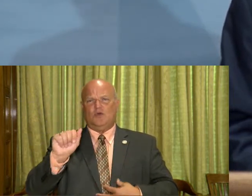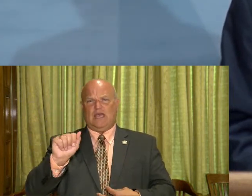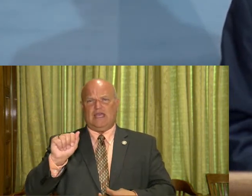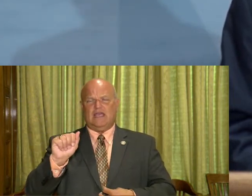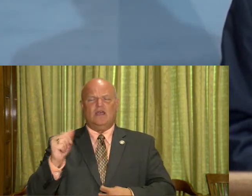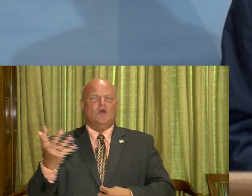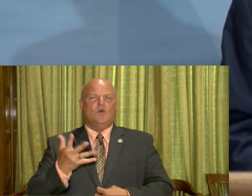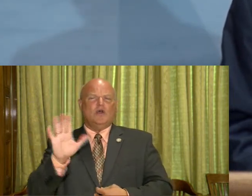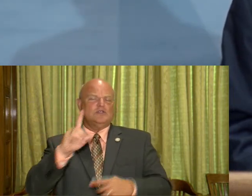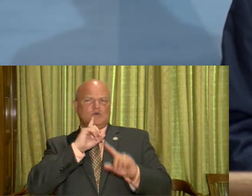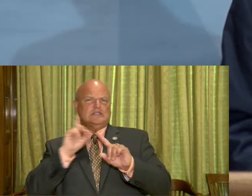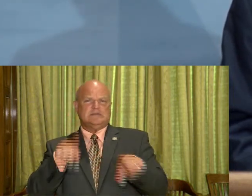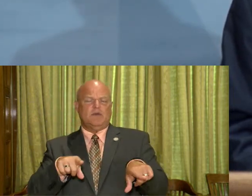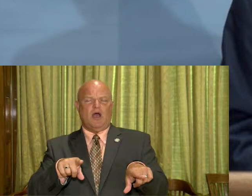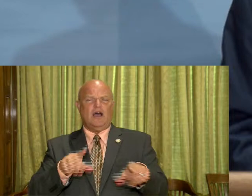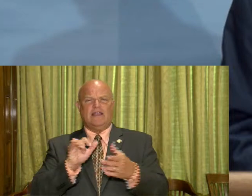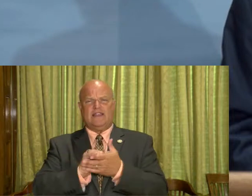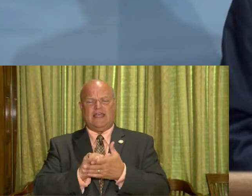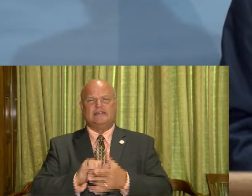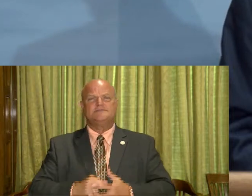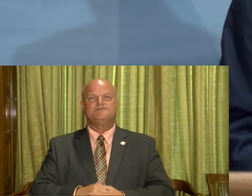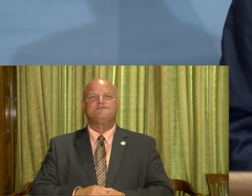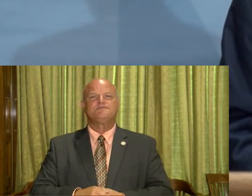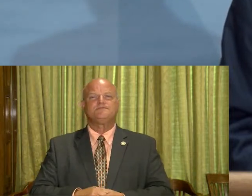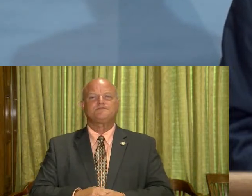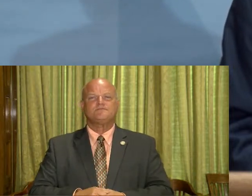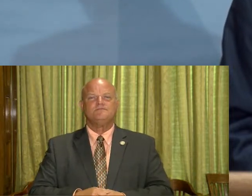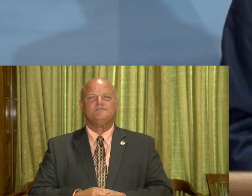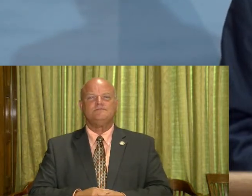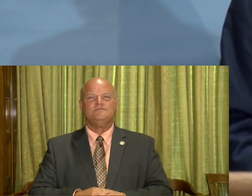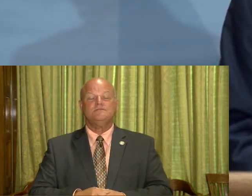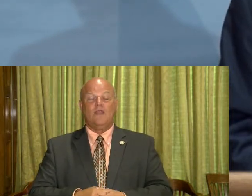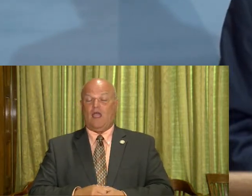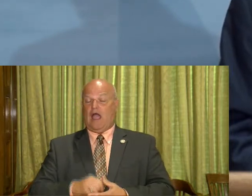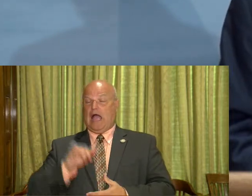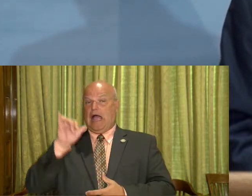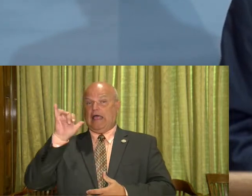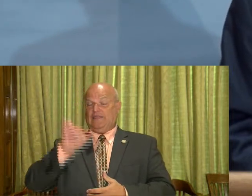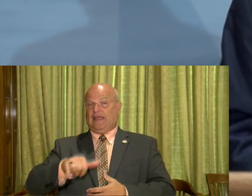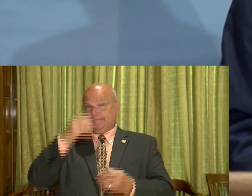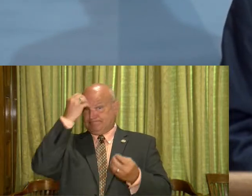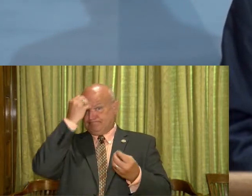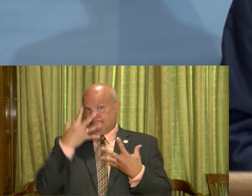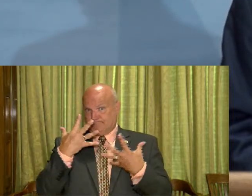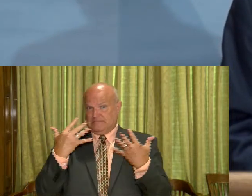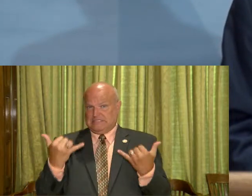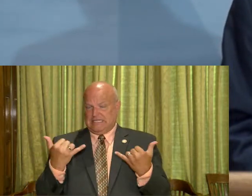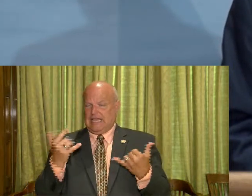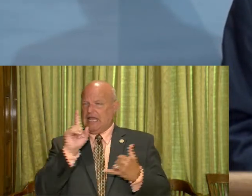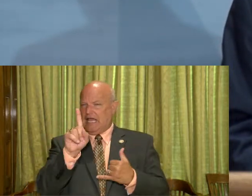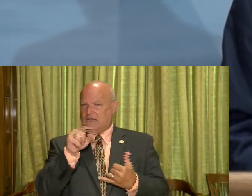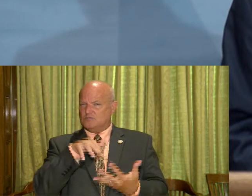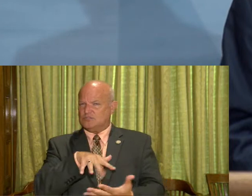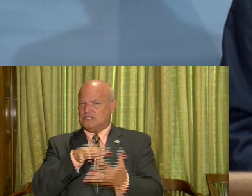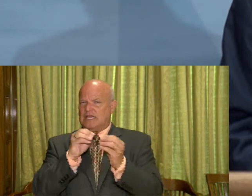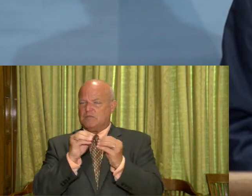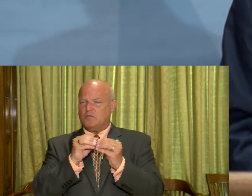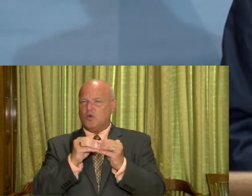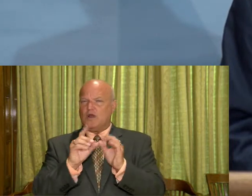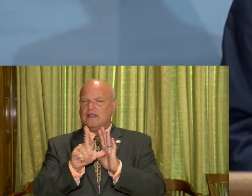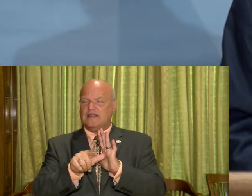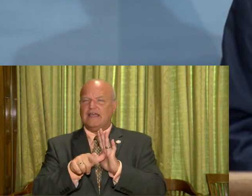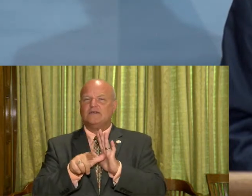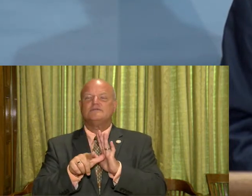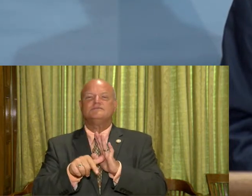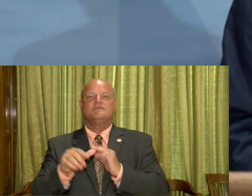Kind of what's your response to that? I was just made aware of that today. I want to study the decision